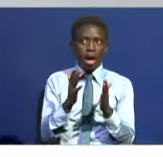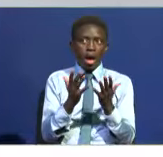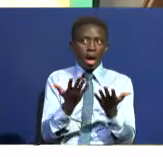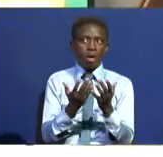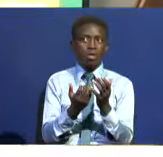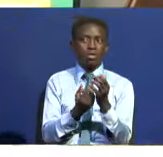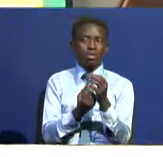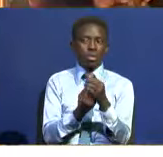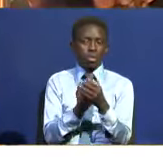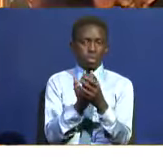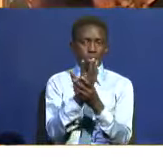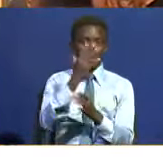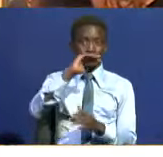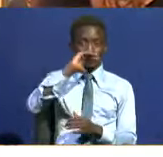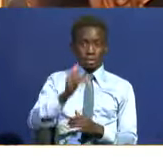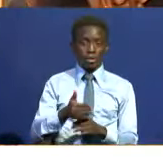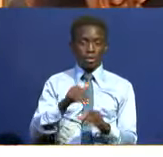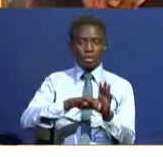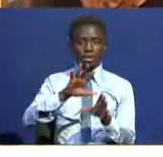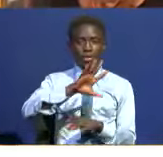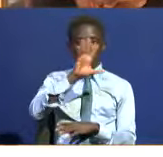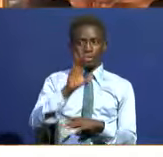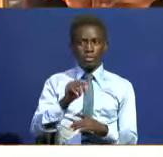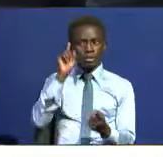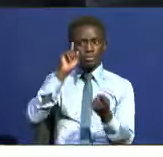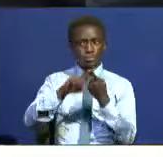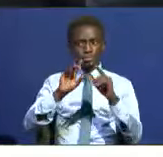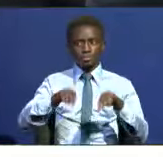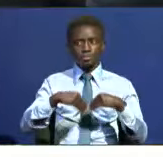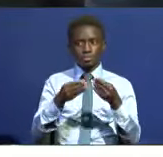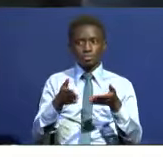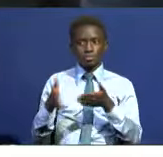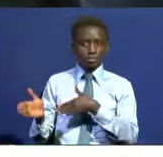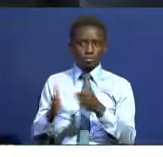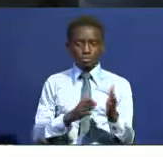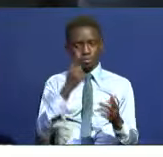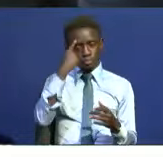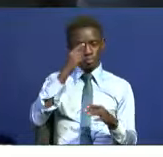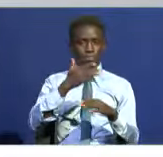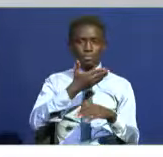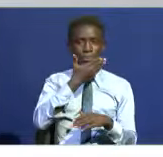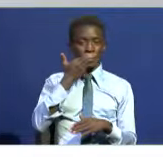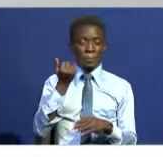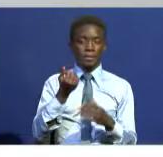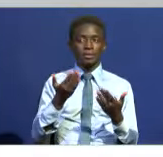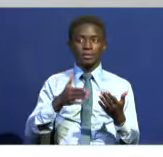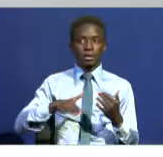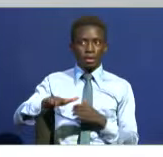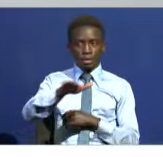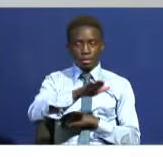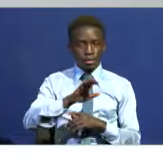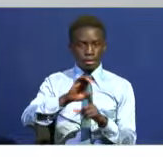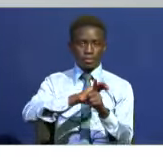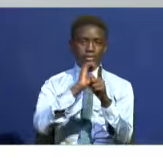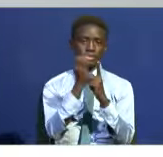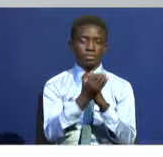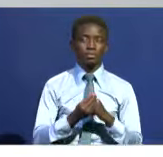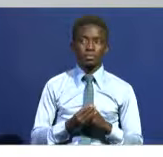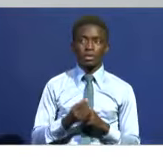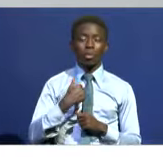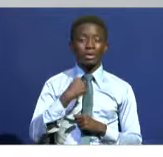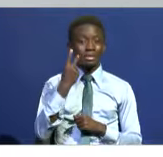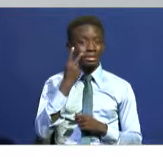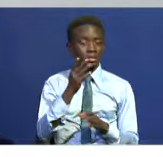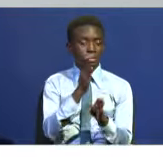wa miji barani Afrika ili kutoa fursa endelevu ya mazingira bora. Trying to see how we can build